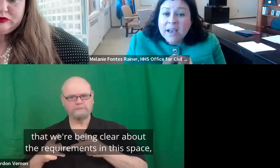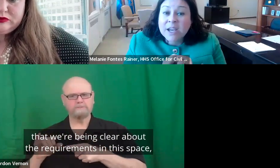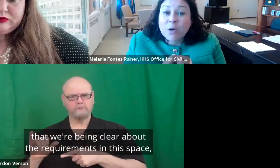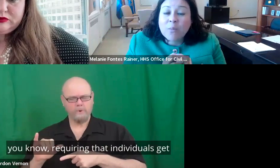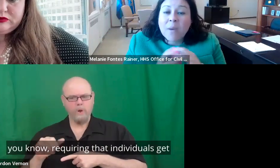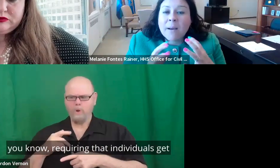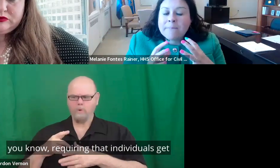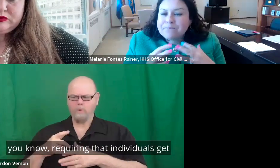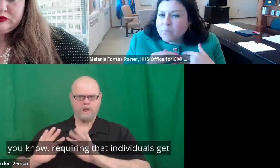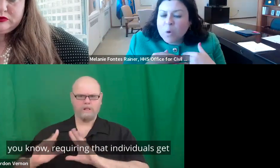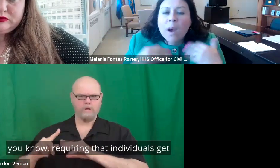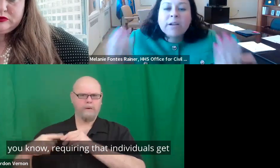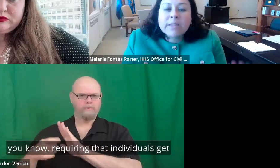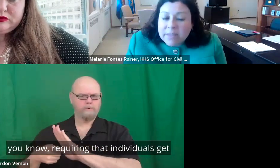space,